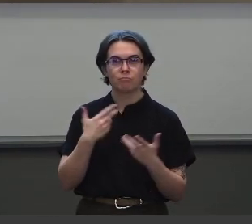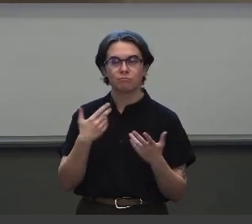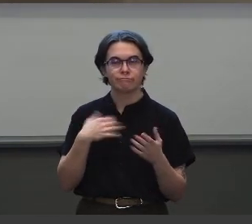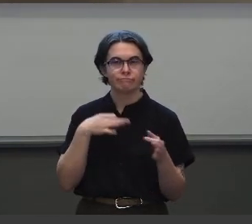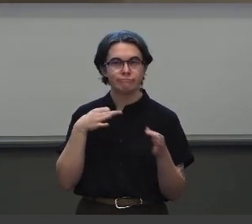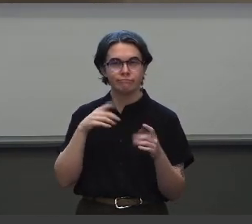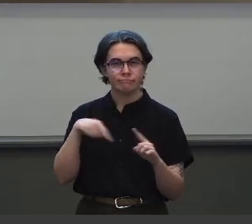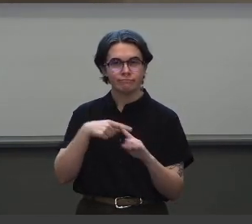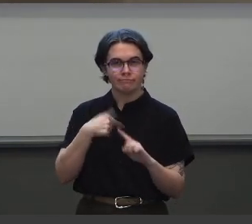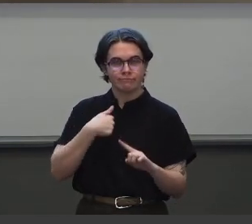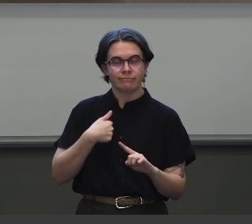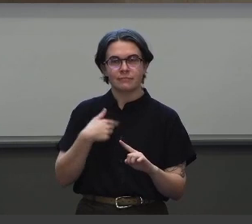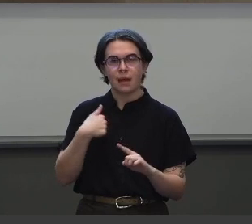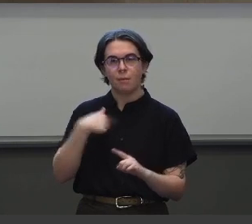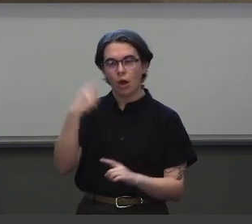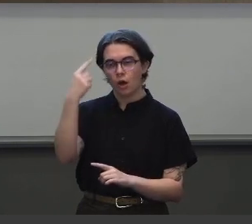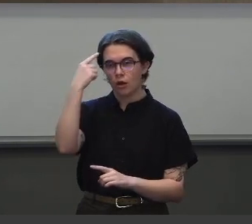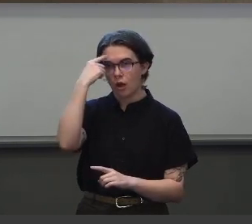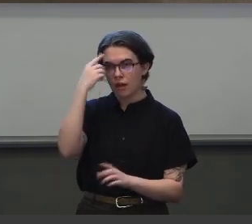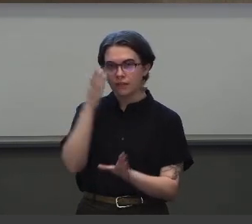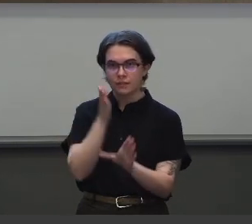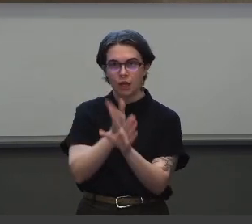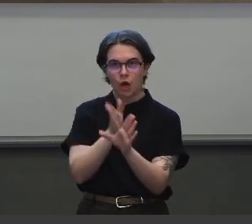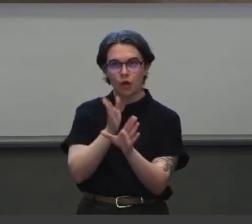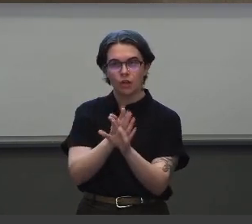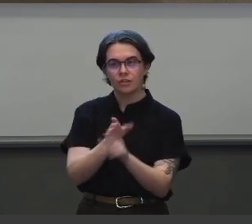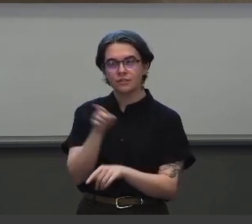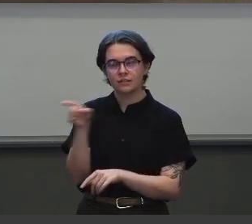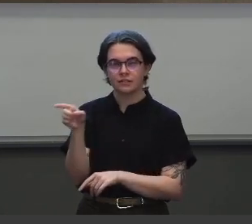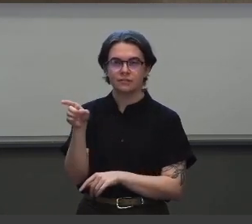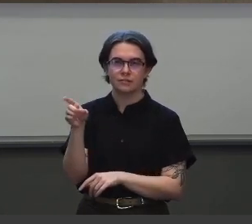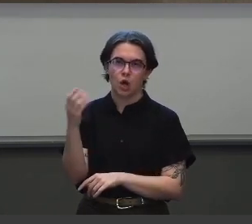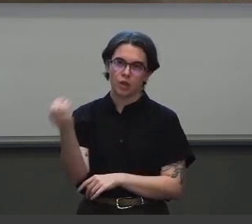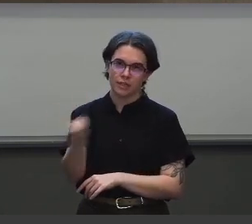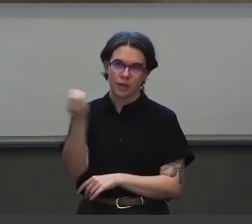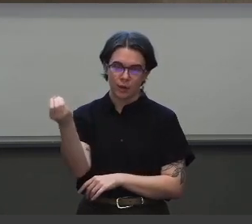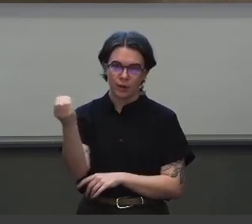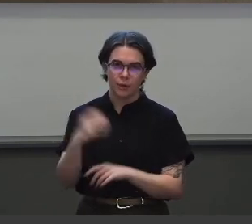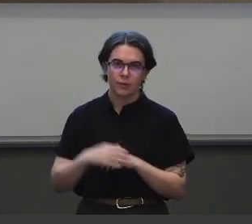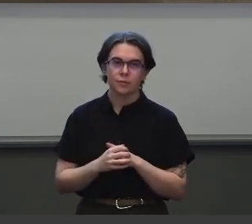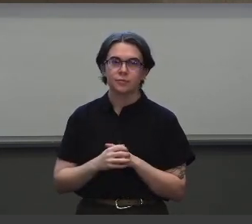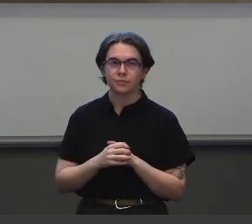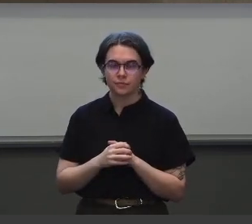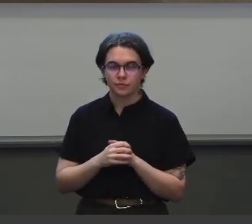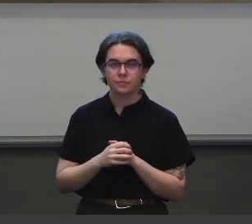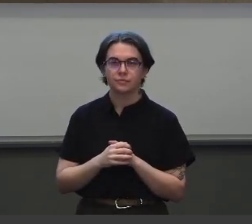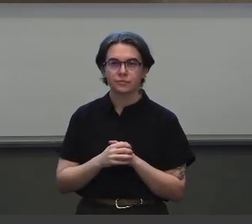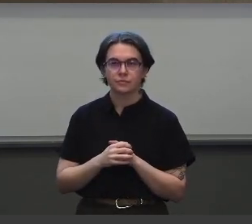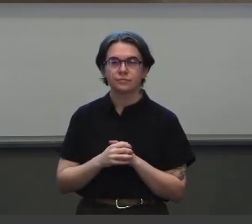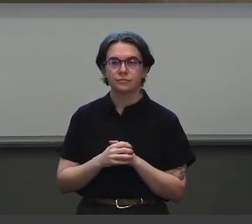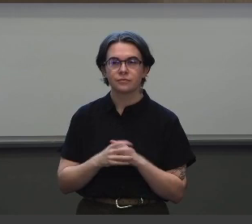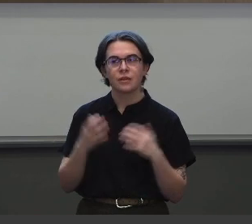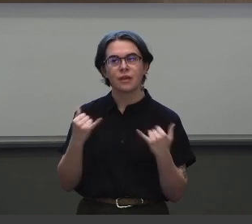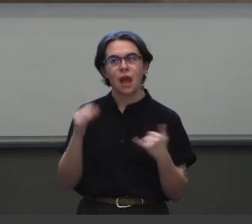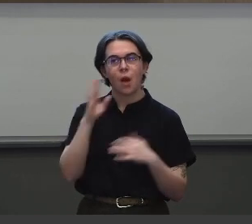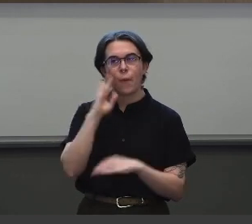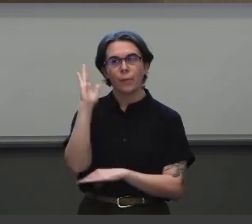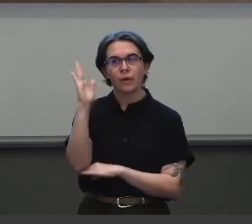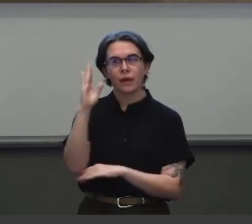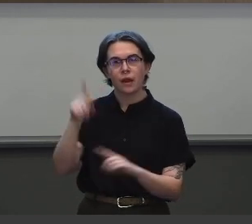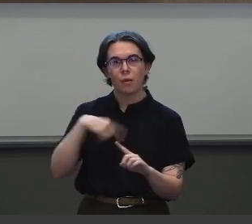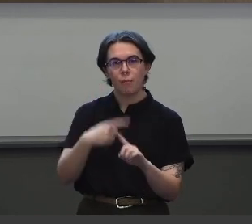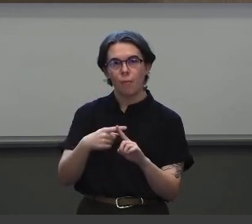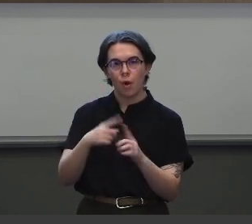at Wilfrid Laurier University in Waterloo, Ontario. And today I'm going to be talking to you a little bit about some research that I've been doing